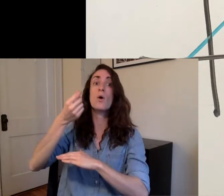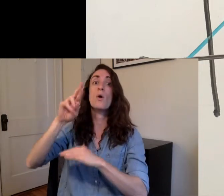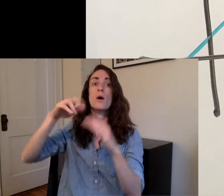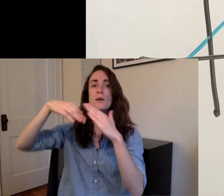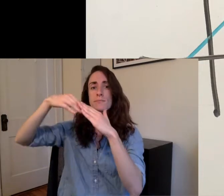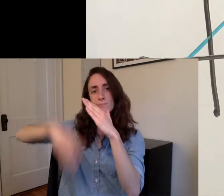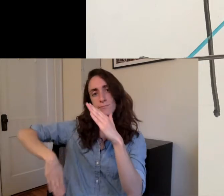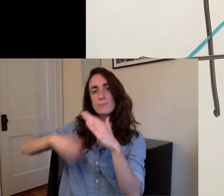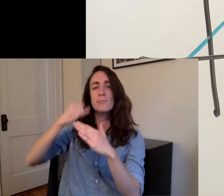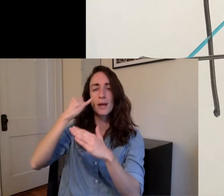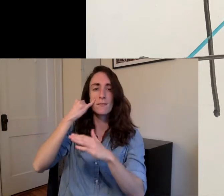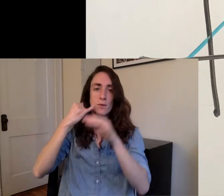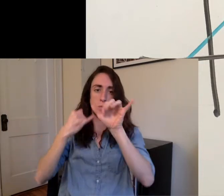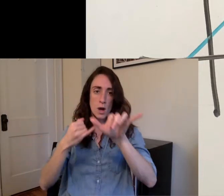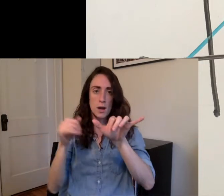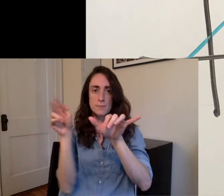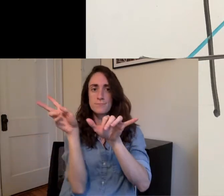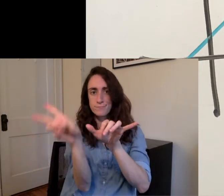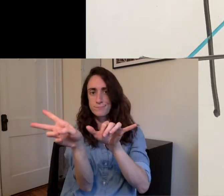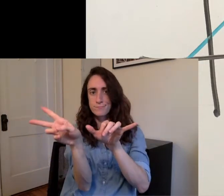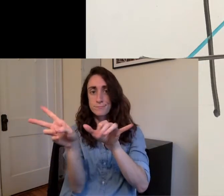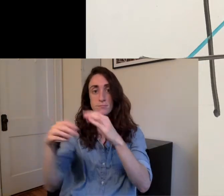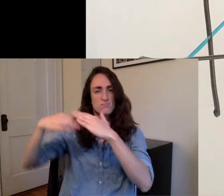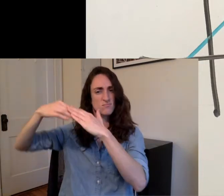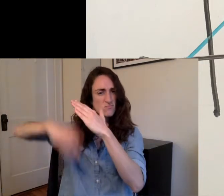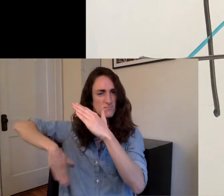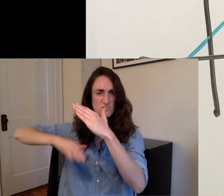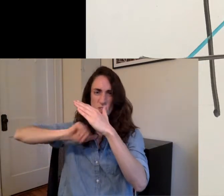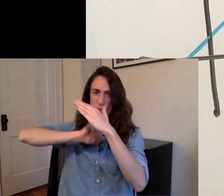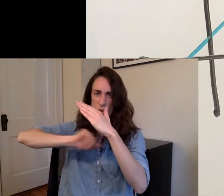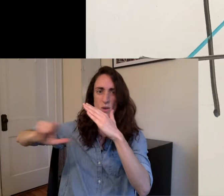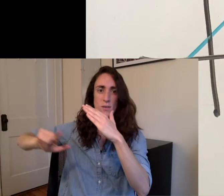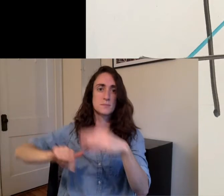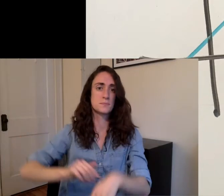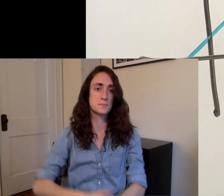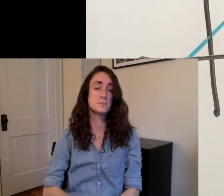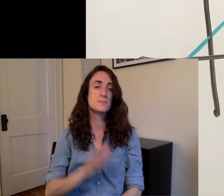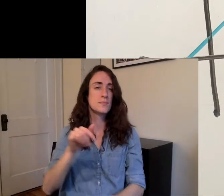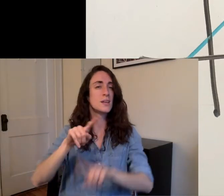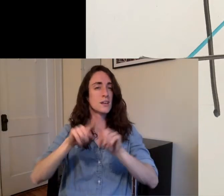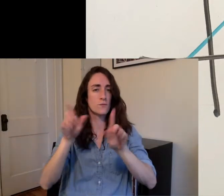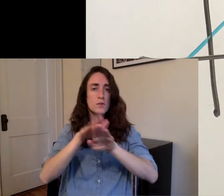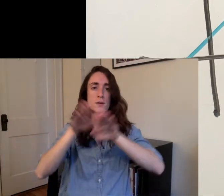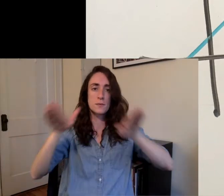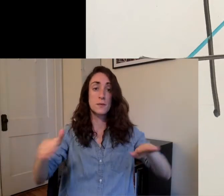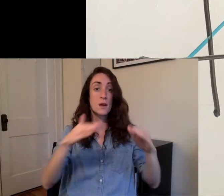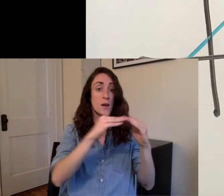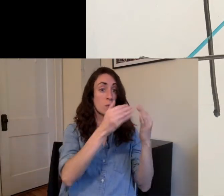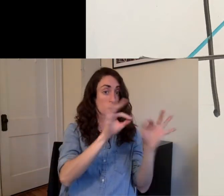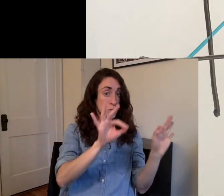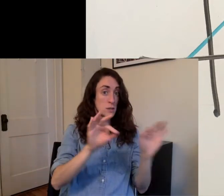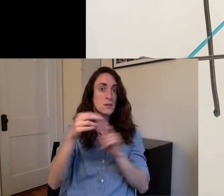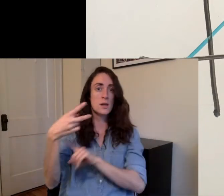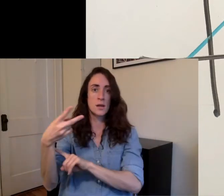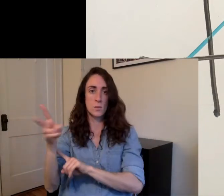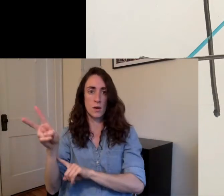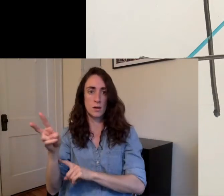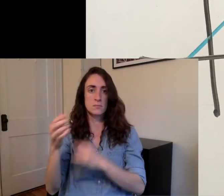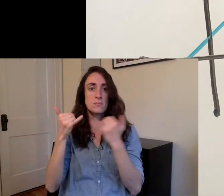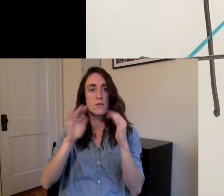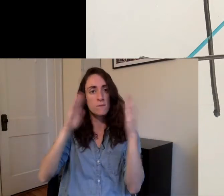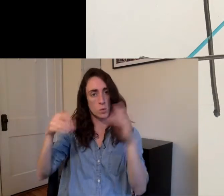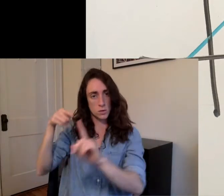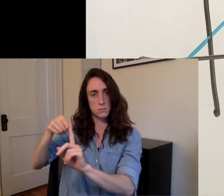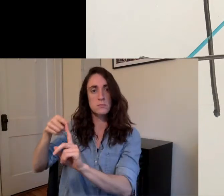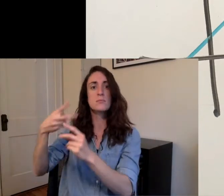So whereas the equation only accepts points on a line, the inequality accepts points in half the plane. So that's an important